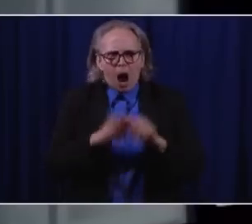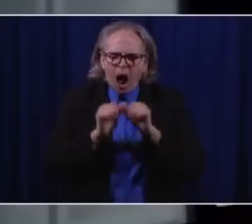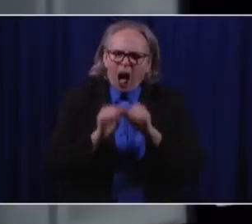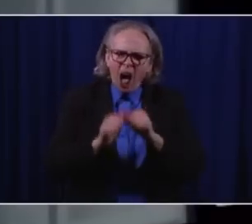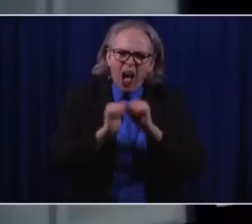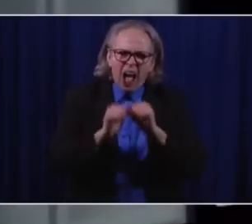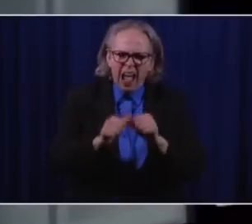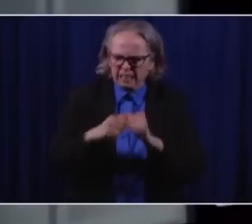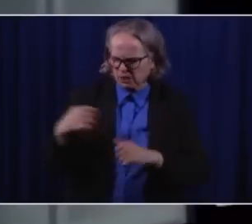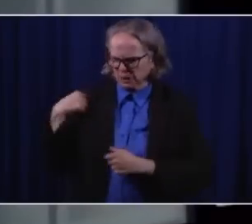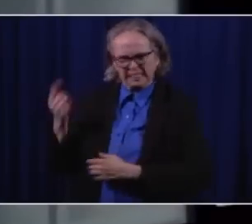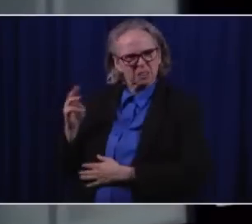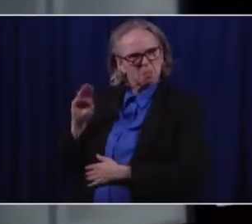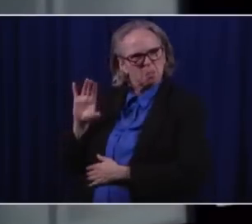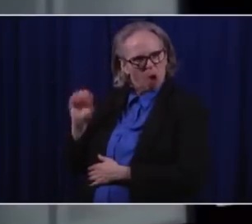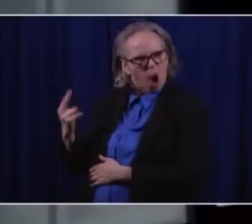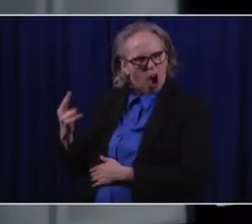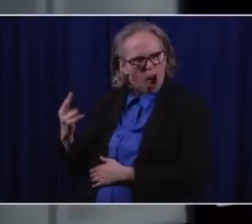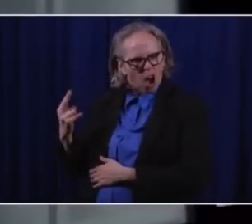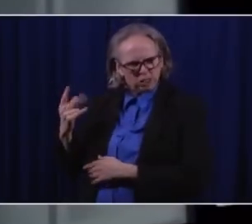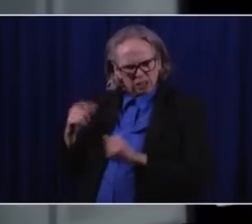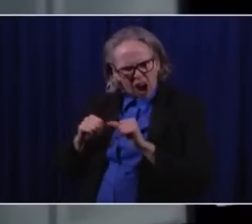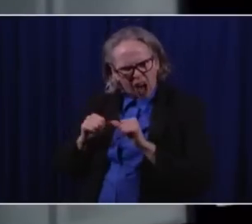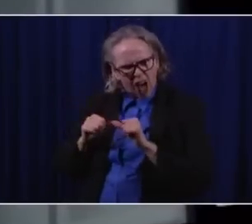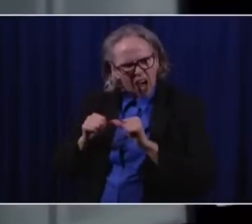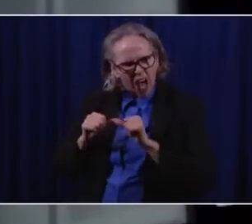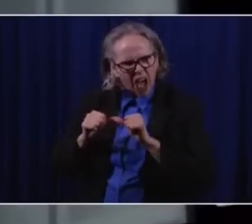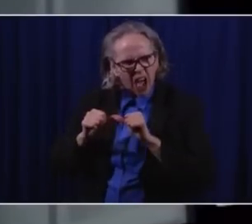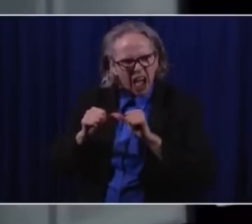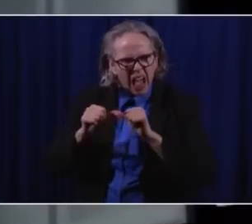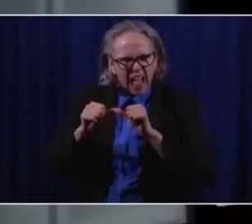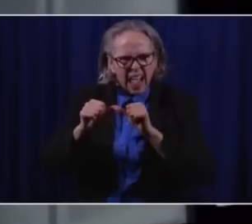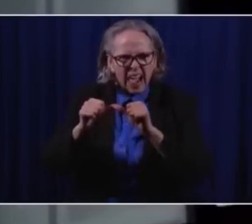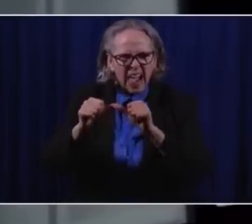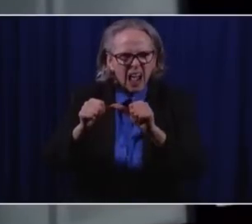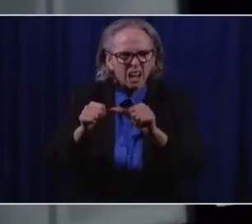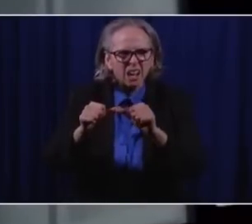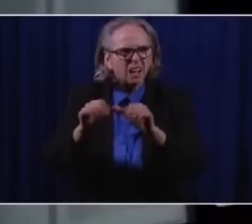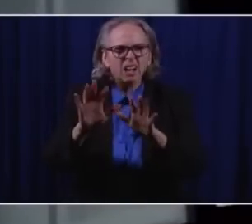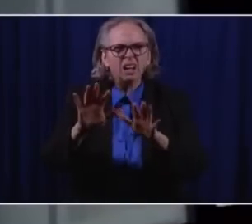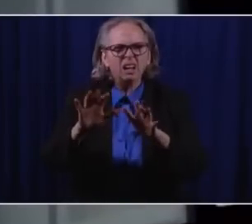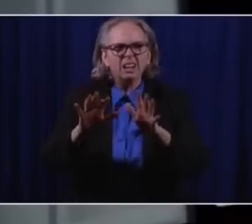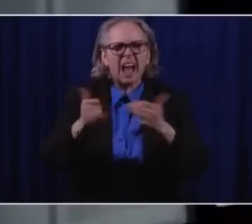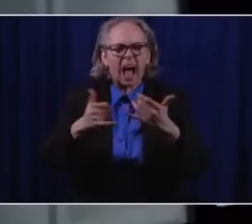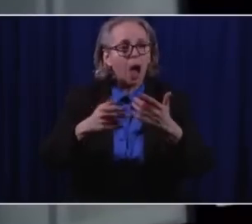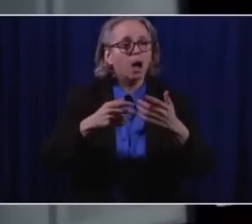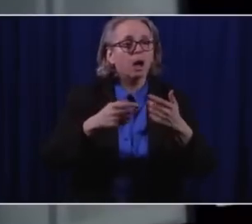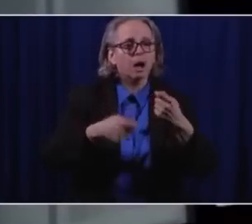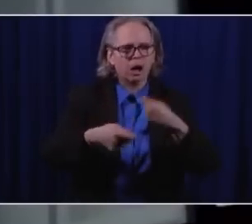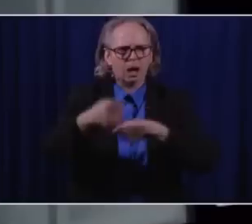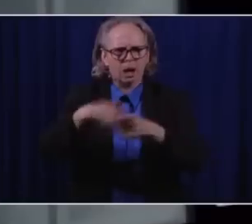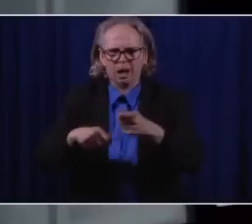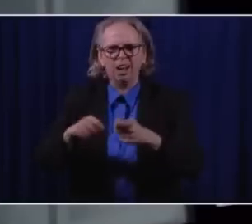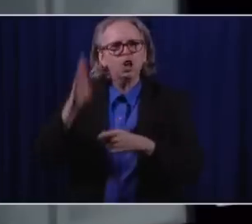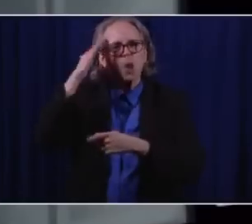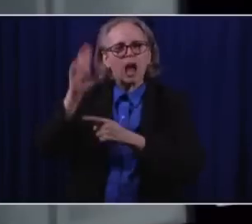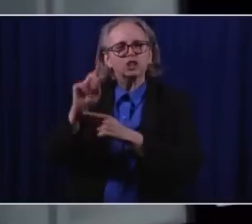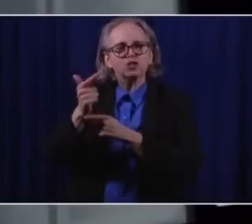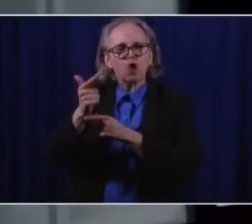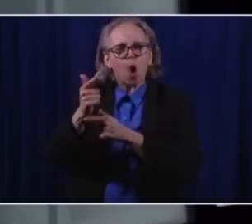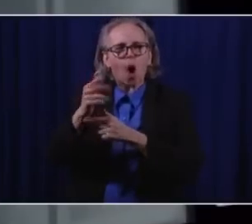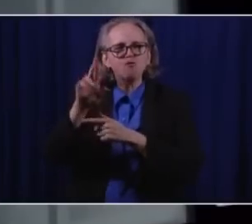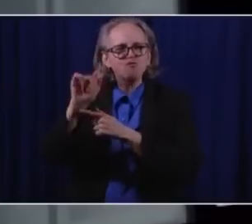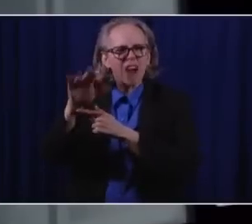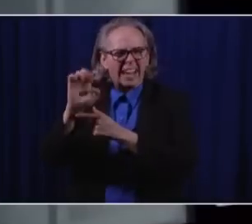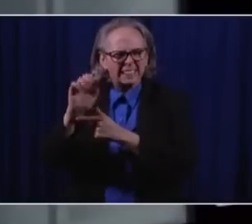would escalate that comparison to that of the Iditarod. And honestly, the dogs are tired. Endurance